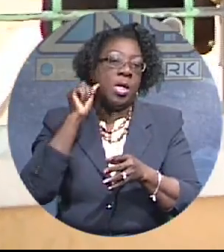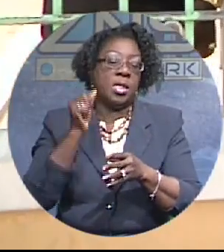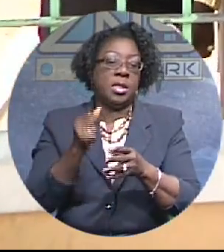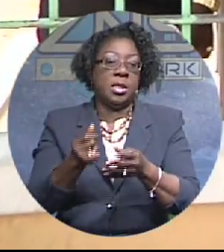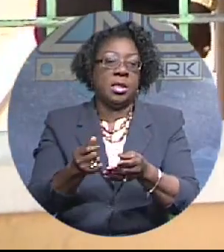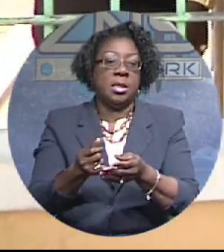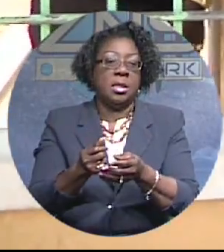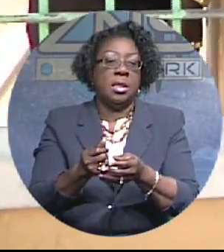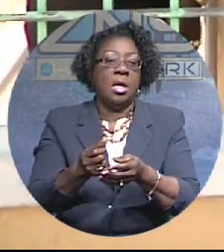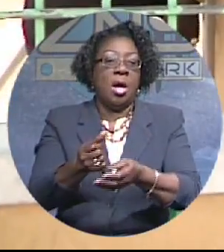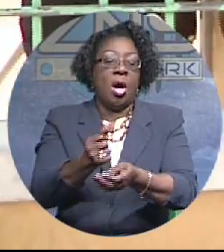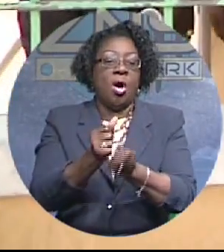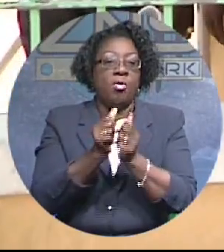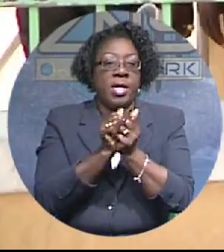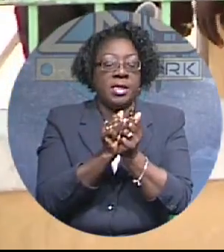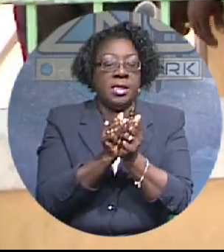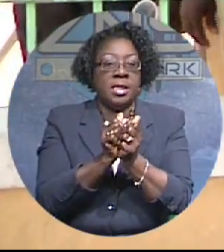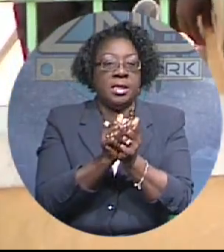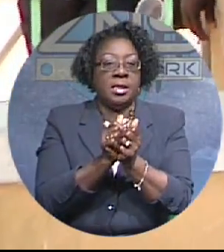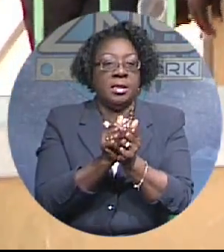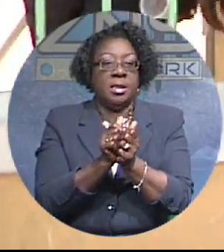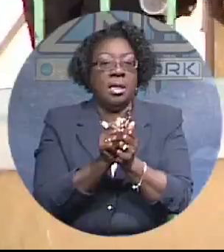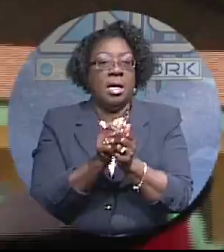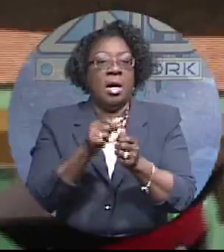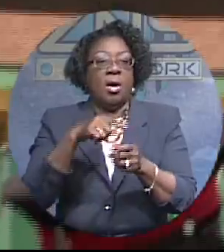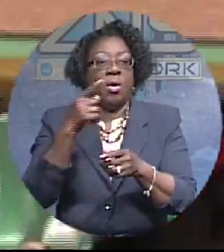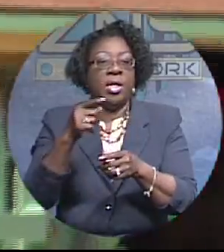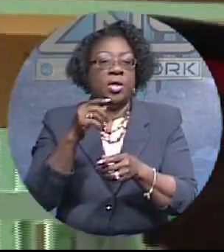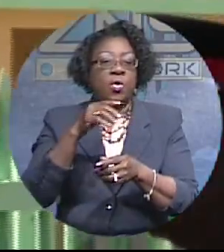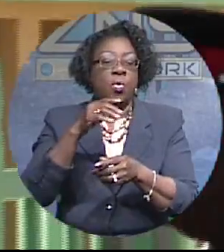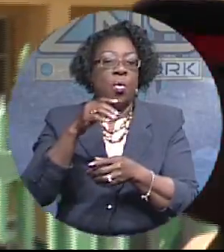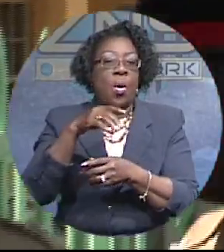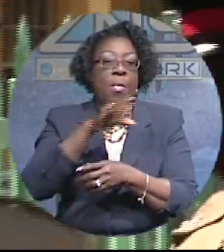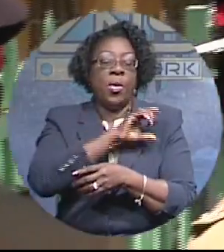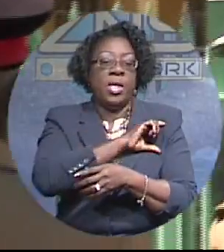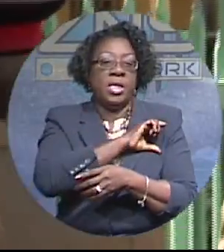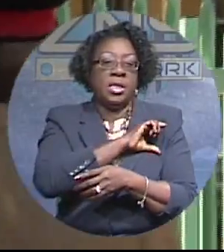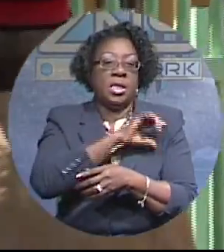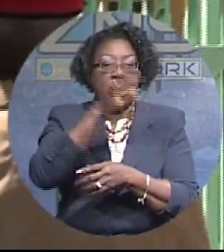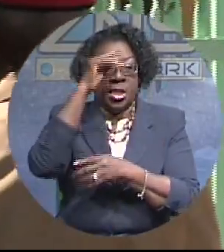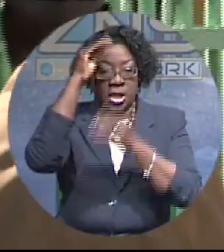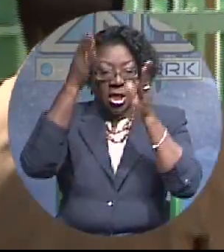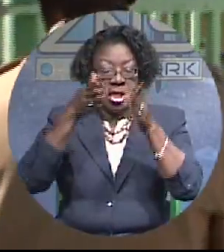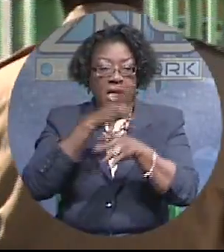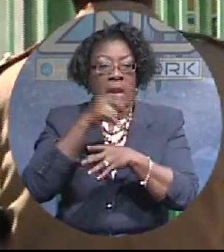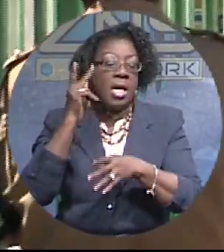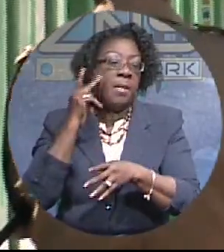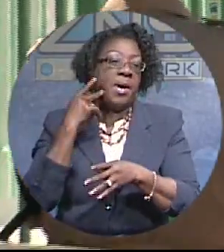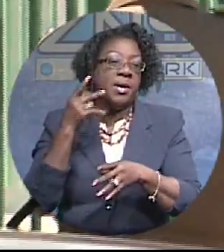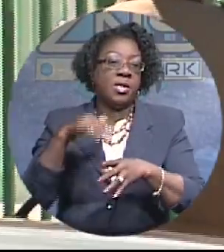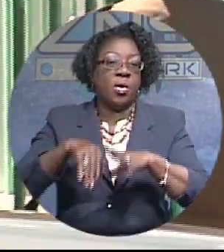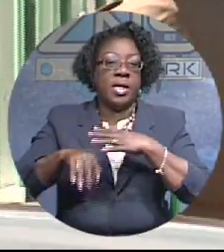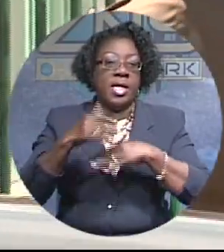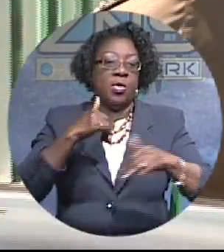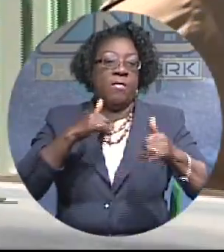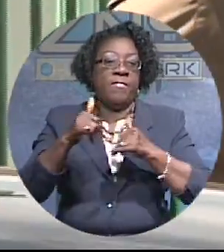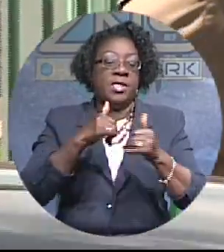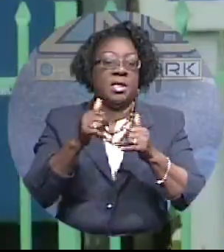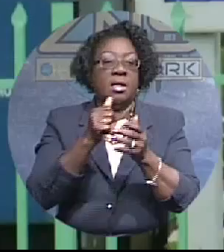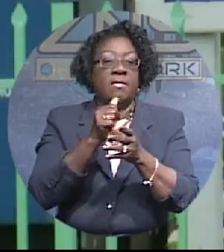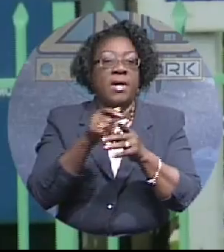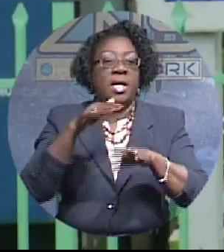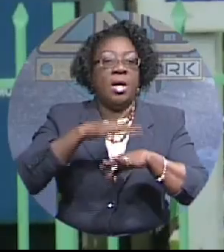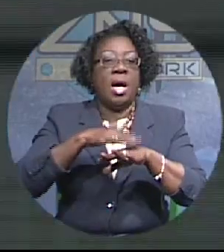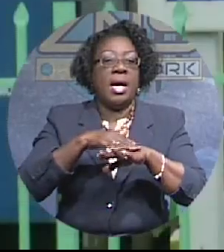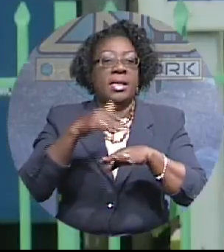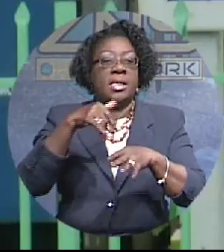into an alleged assault on a school campus today. According to police, a teacher and a parent got into a physical altercation on the campus of the Anatol